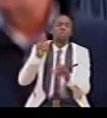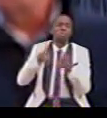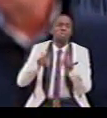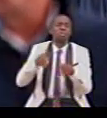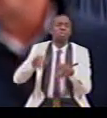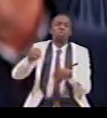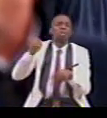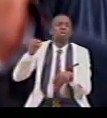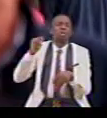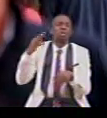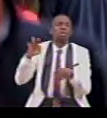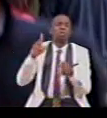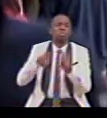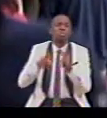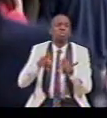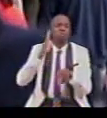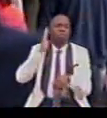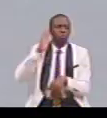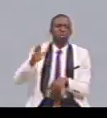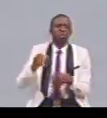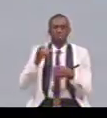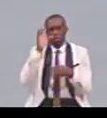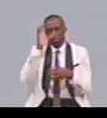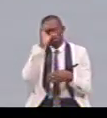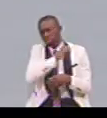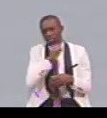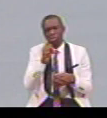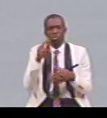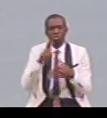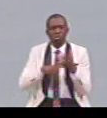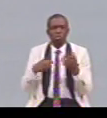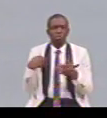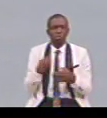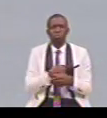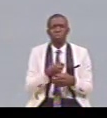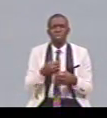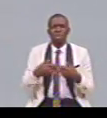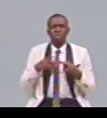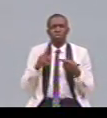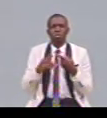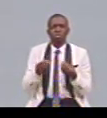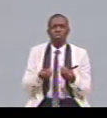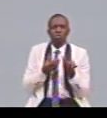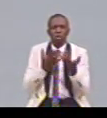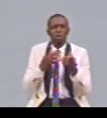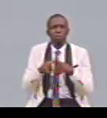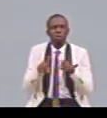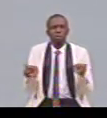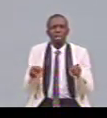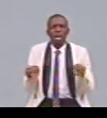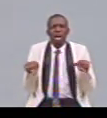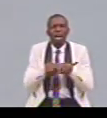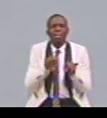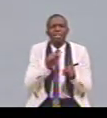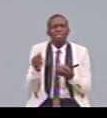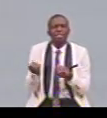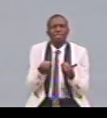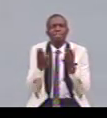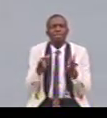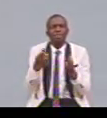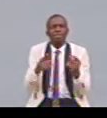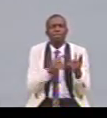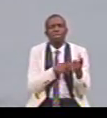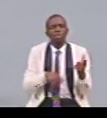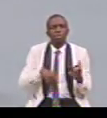but we have to endure and deal as the messenger the servant of the Lord until what he has called us